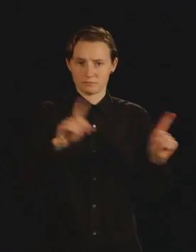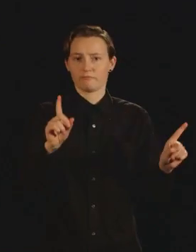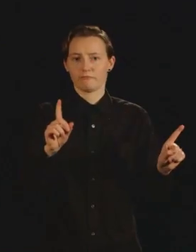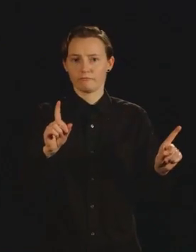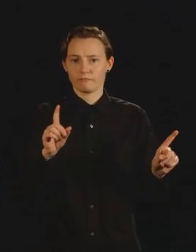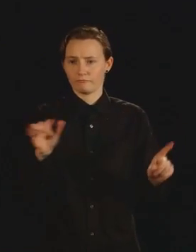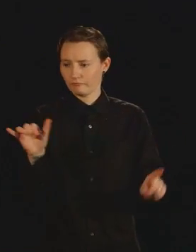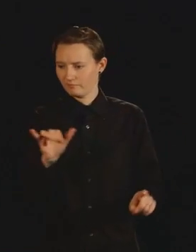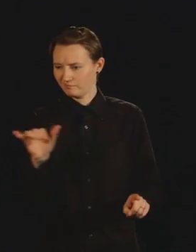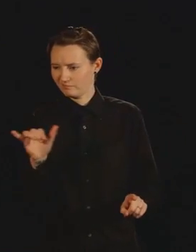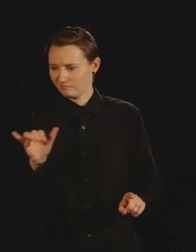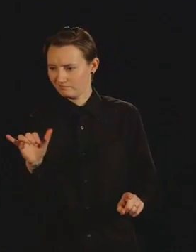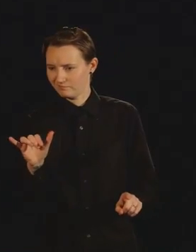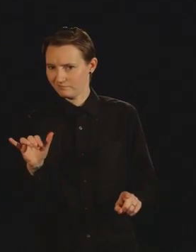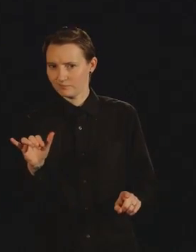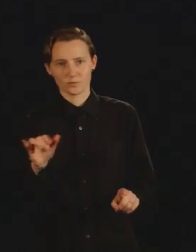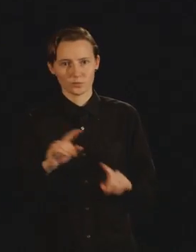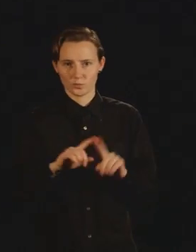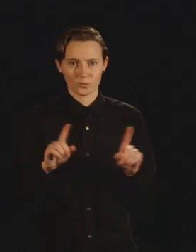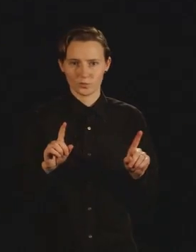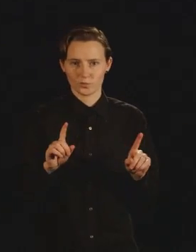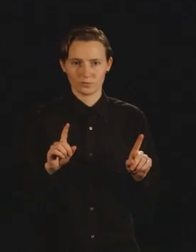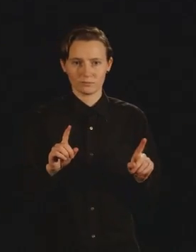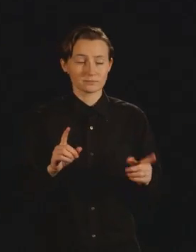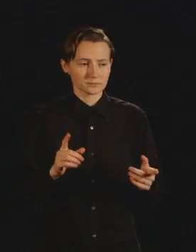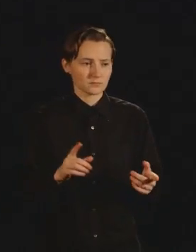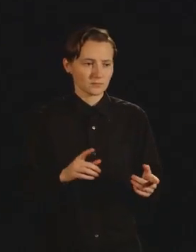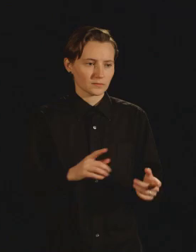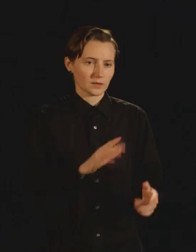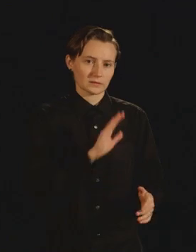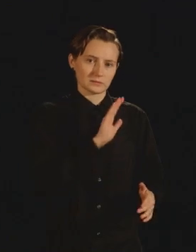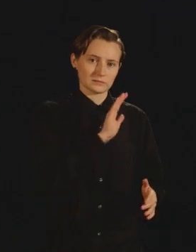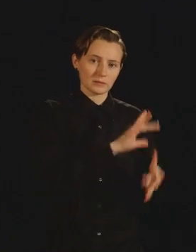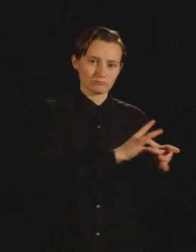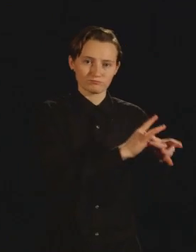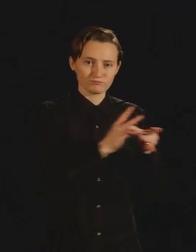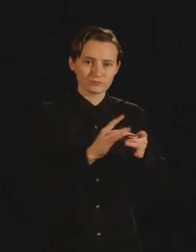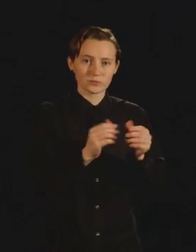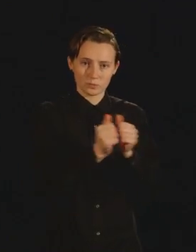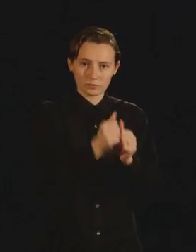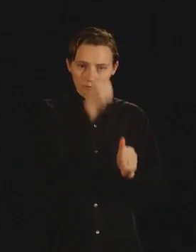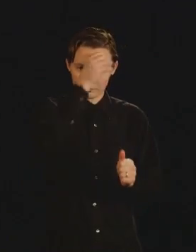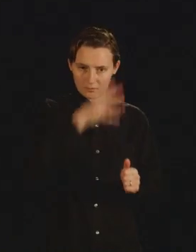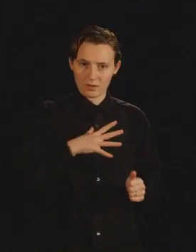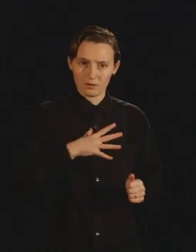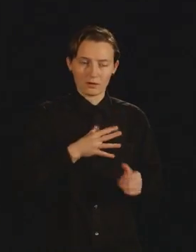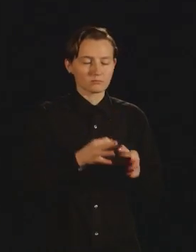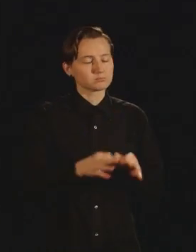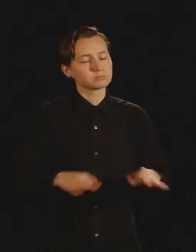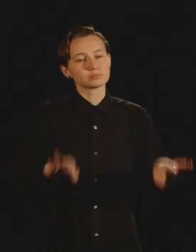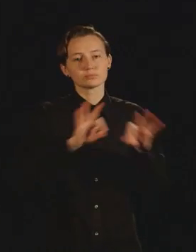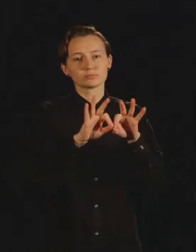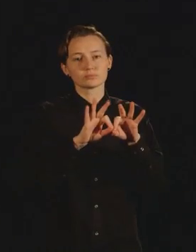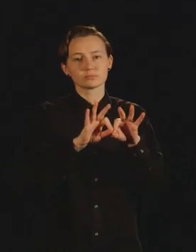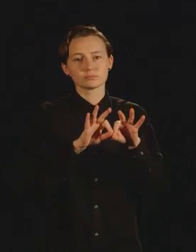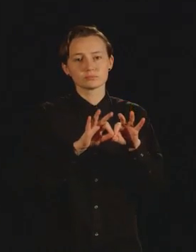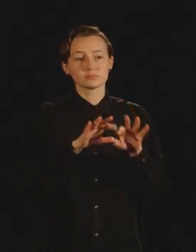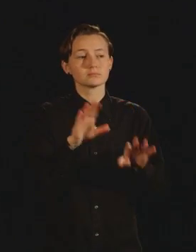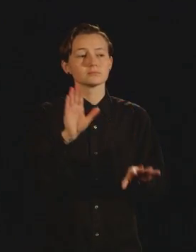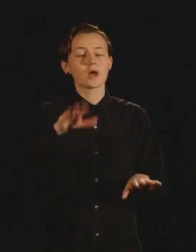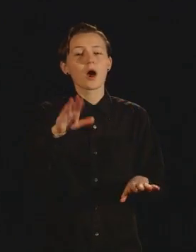it, but real connection, intimate connection, men to men, matters.